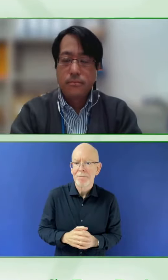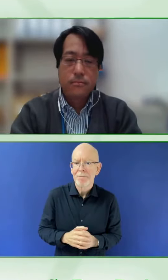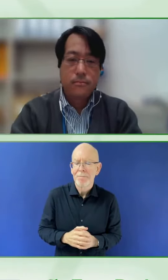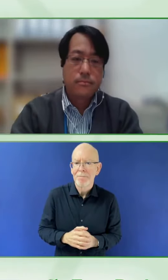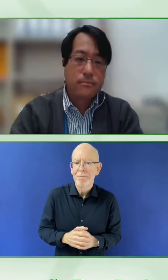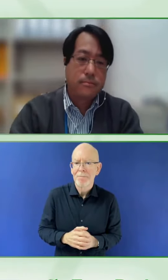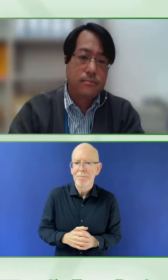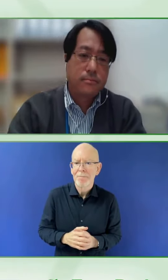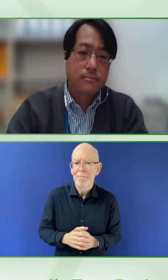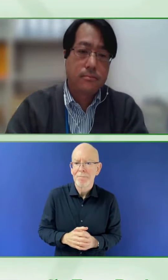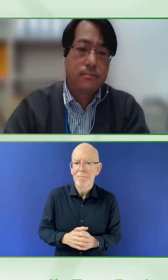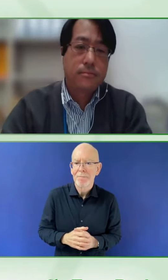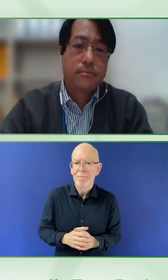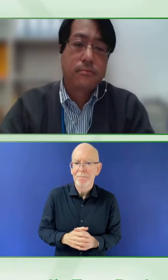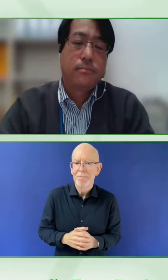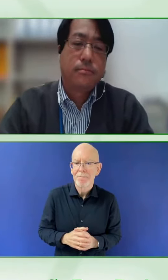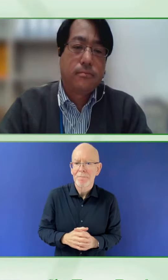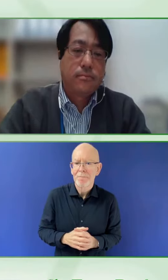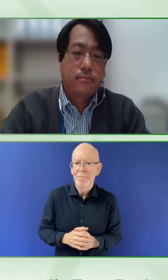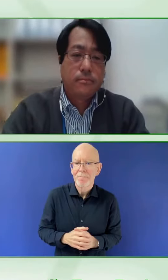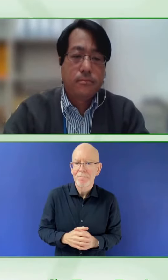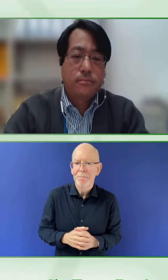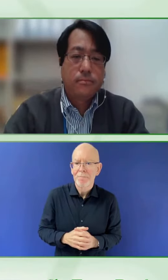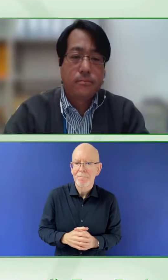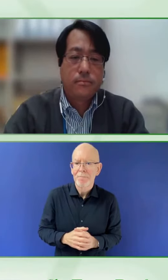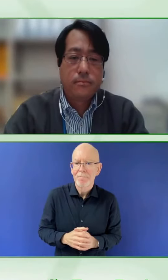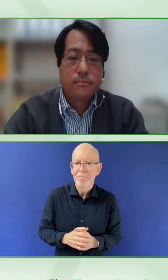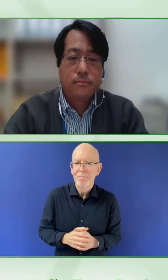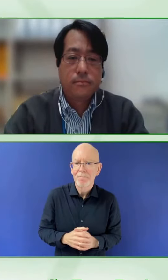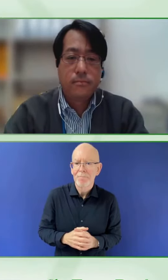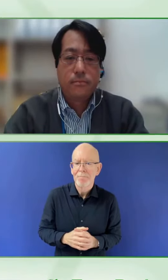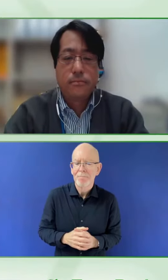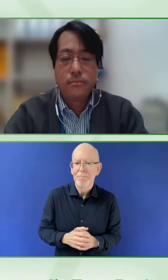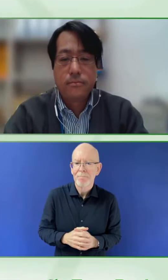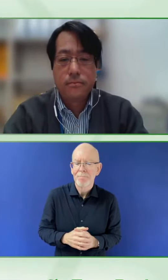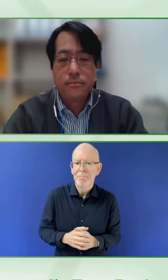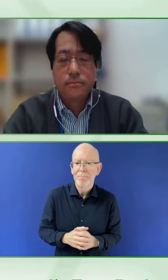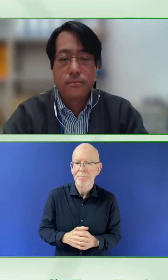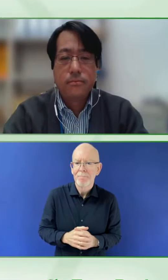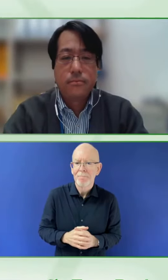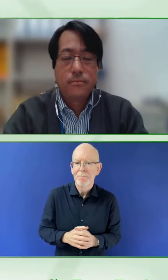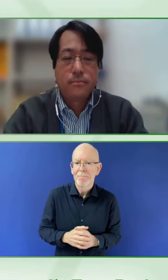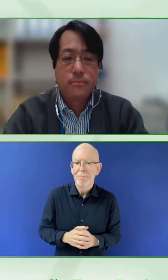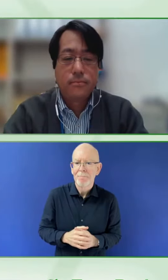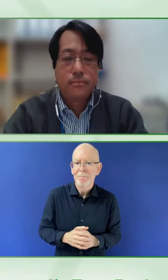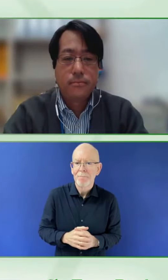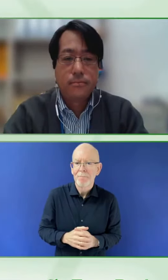When I can do it all by myself, I am motivated to try everything by myself.